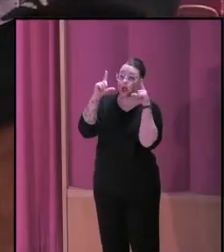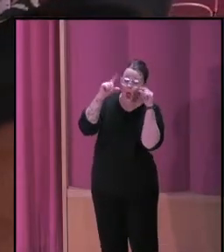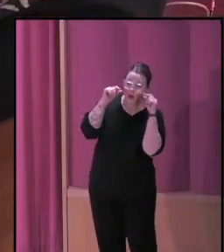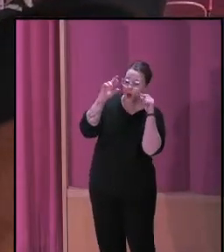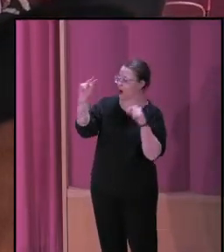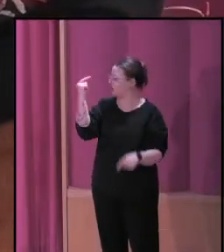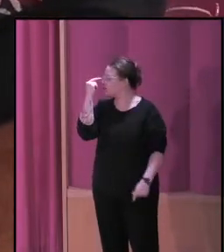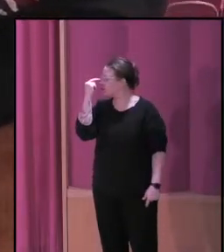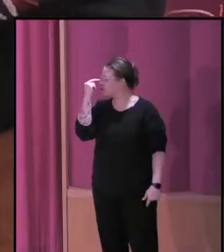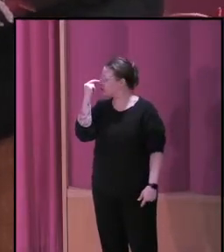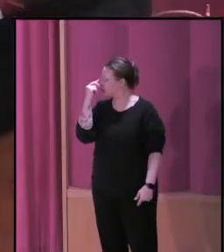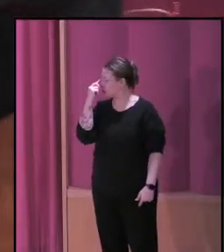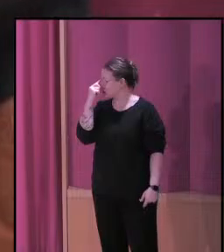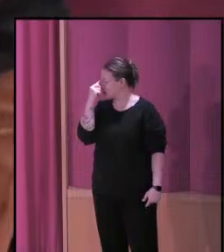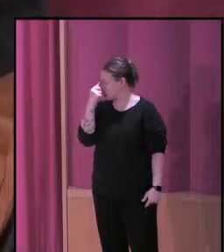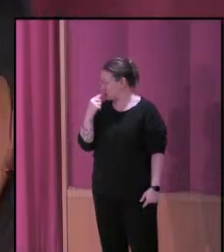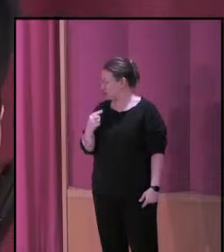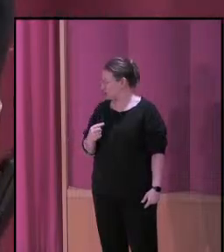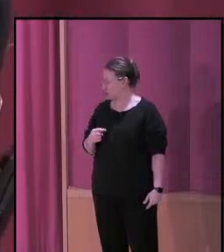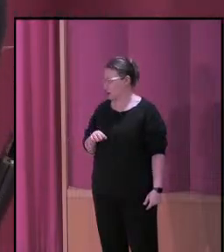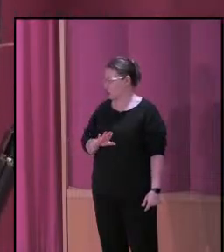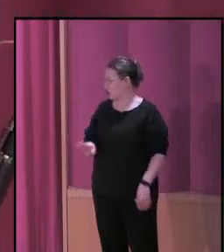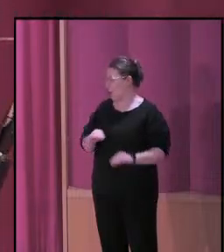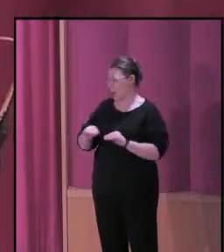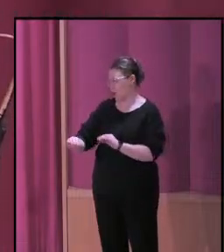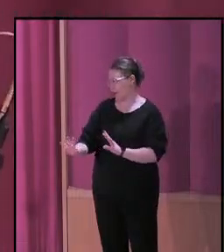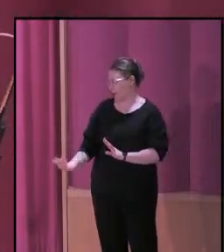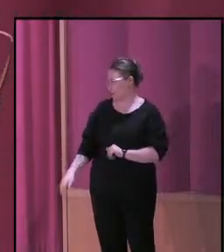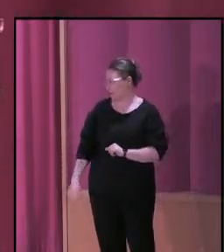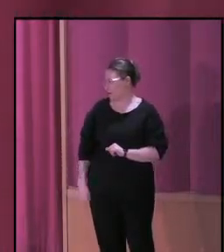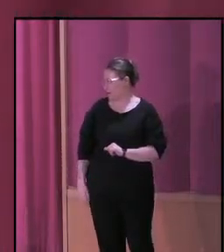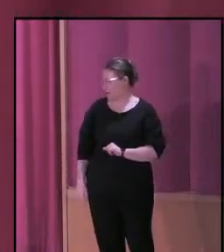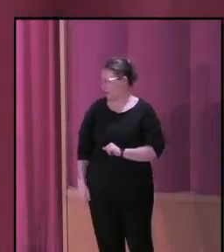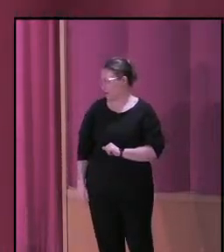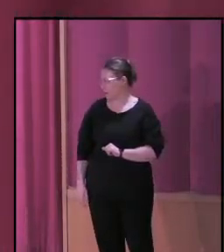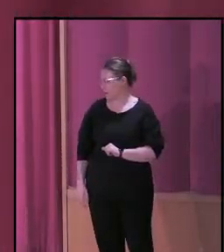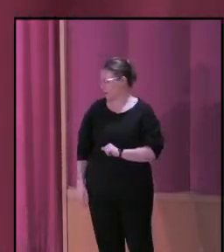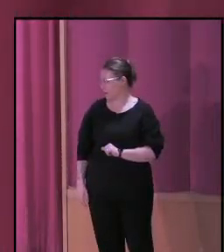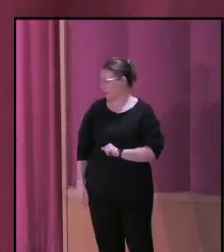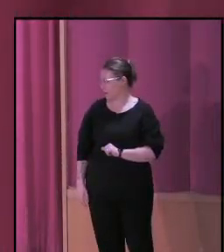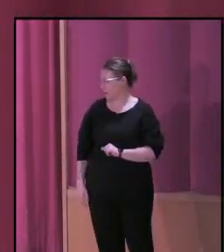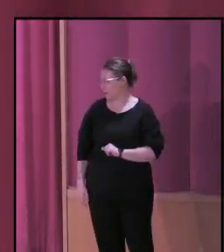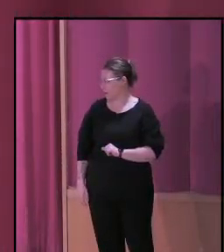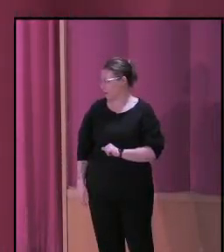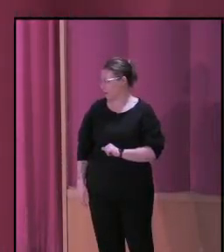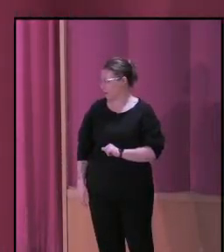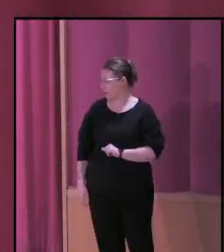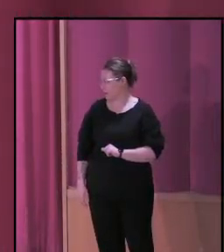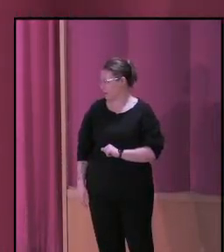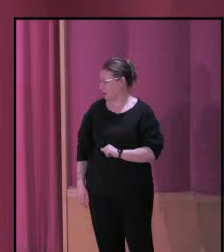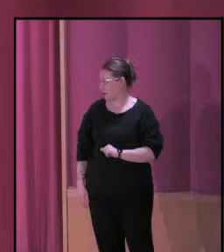into mine with resentment. Just don't move. That's the most important thing. Almost there.